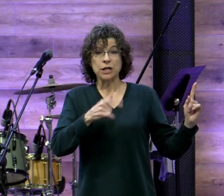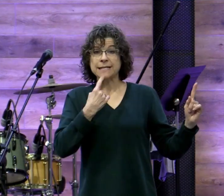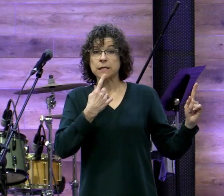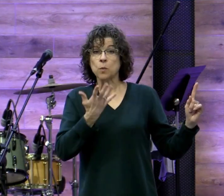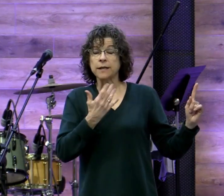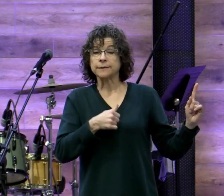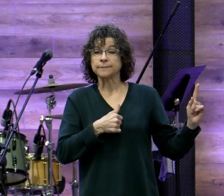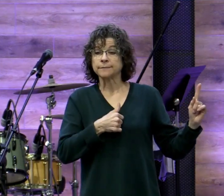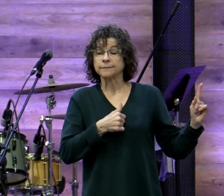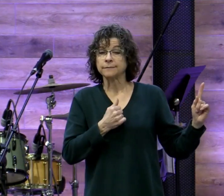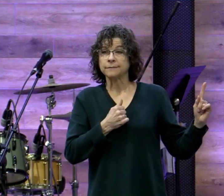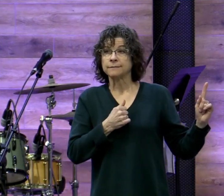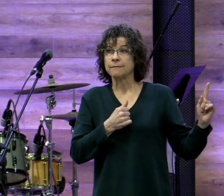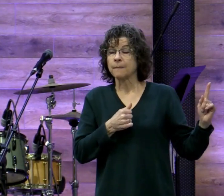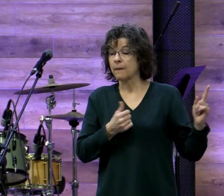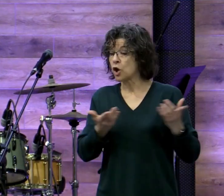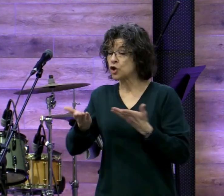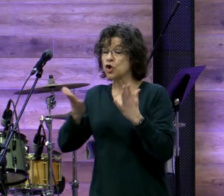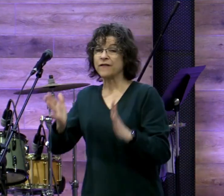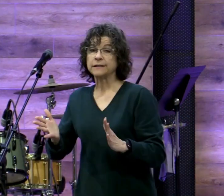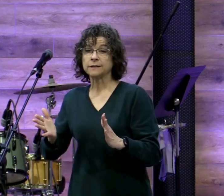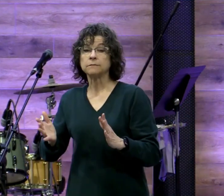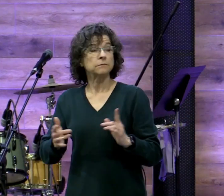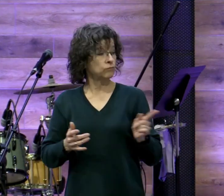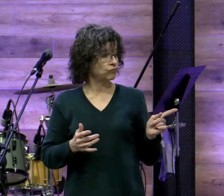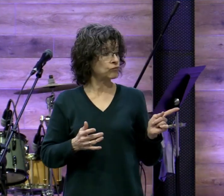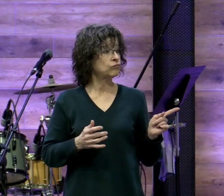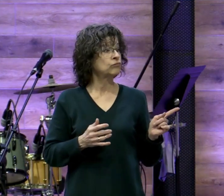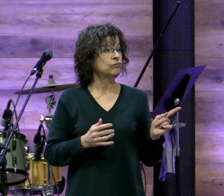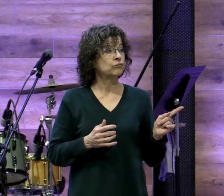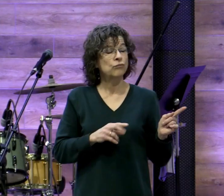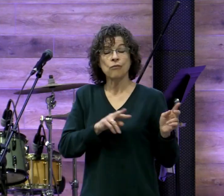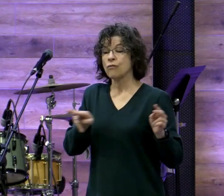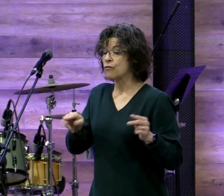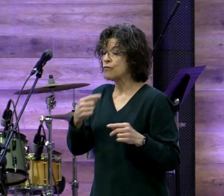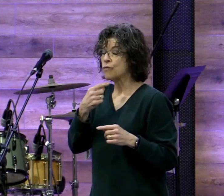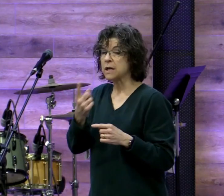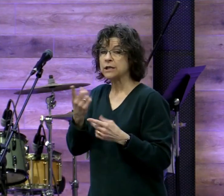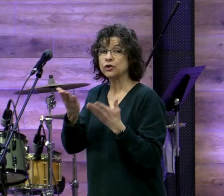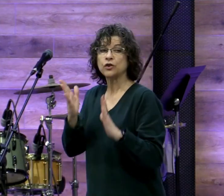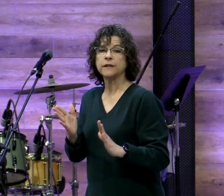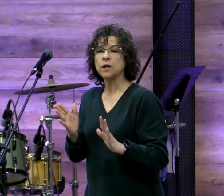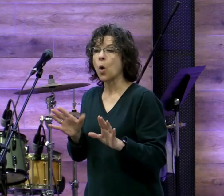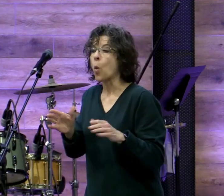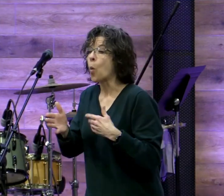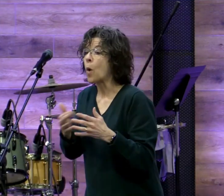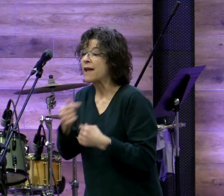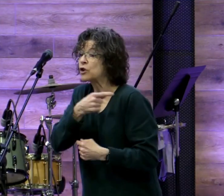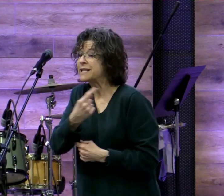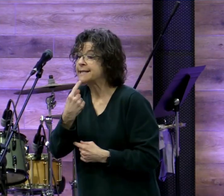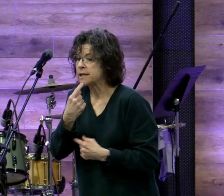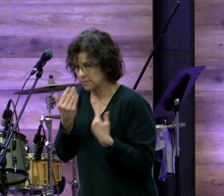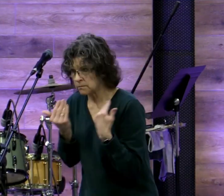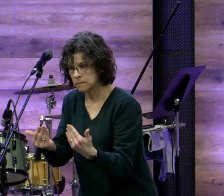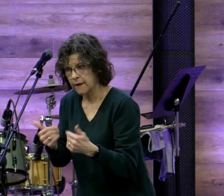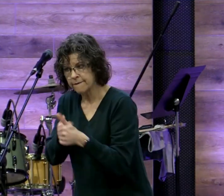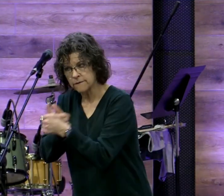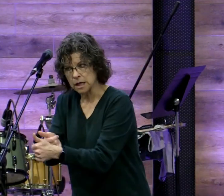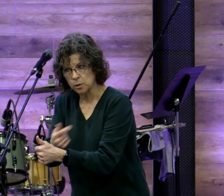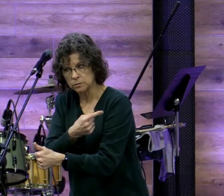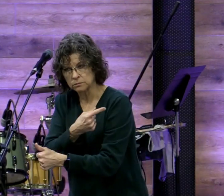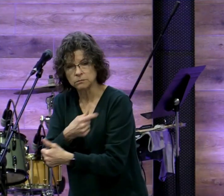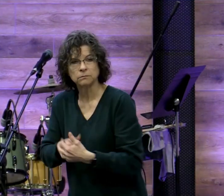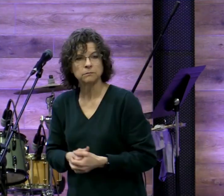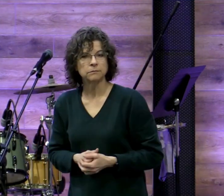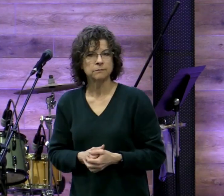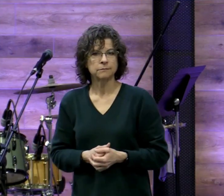in verse 5, "His mother said to the servants," she hears him, and then she says to the servants, "Do whatever he tells you."